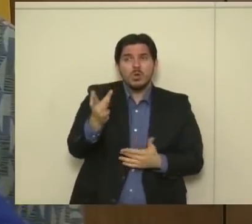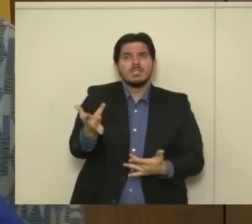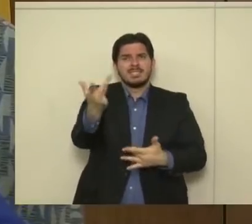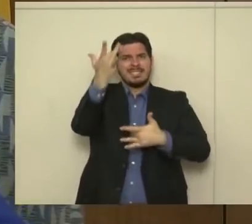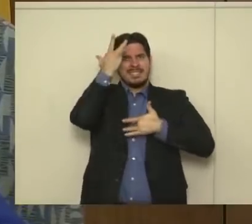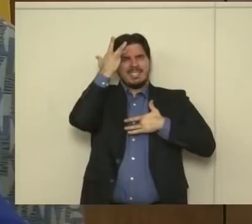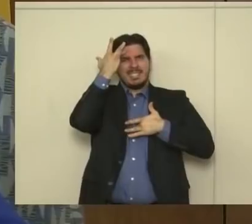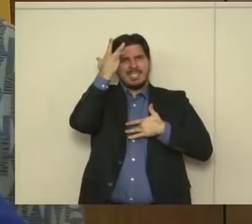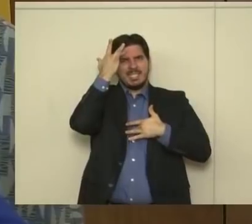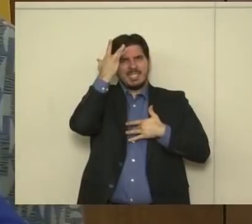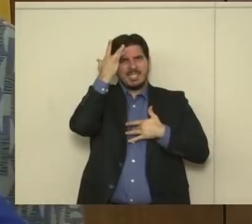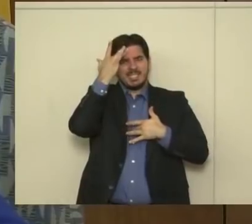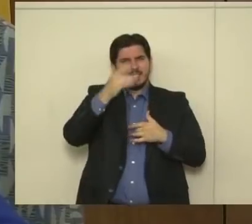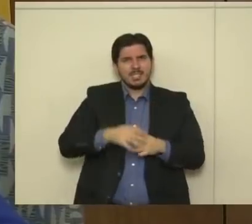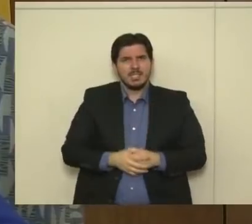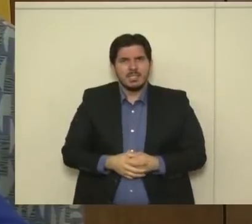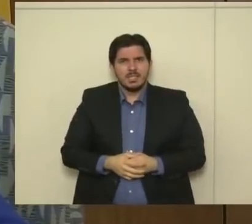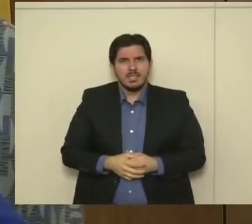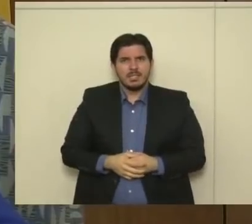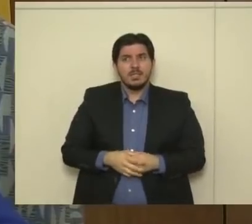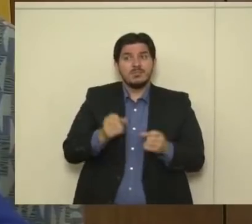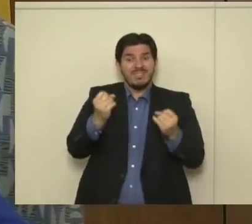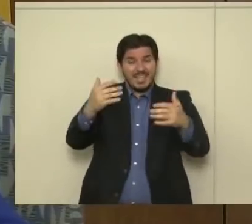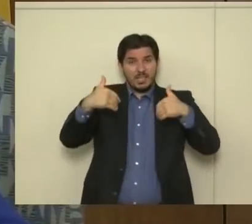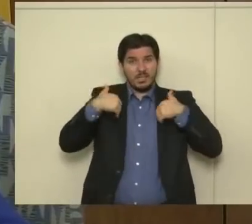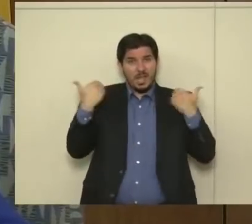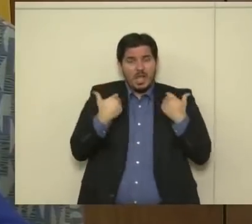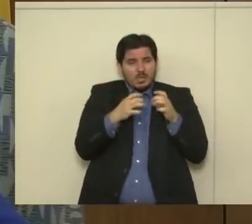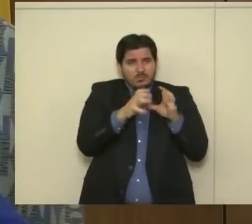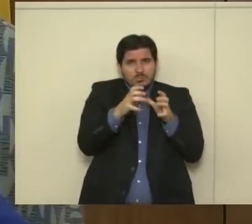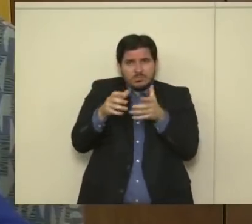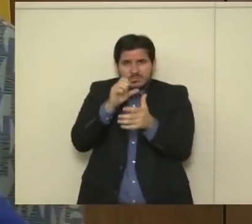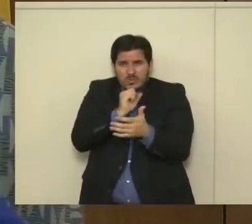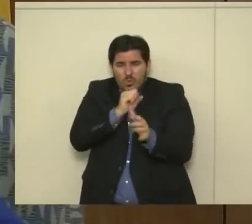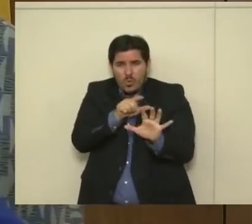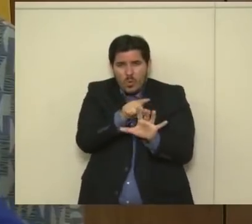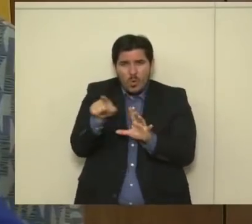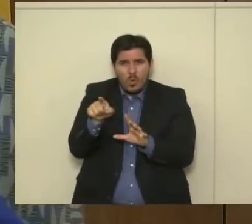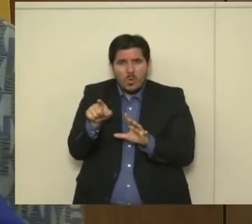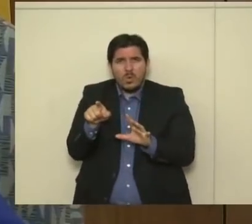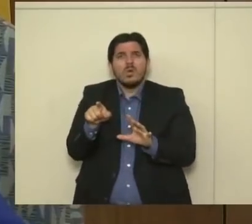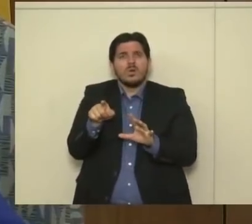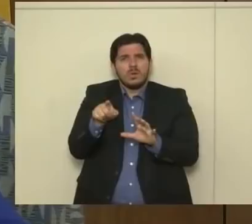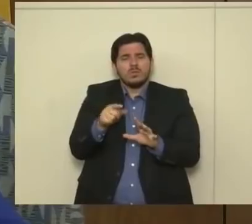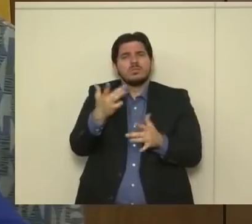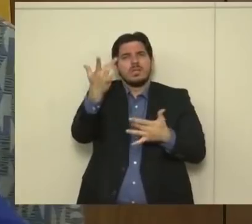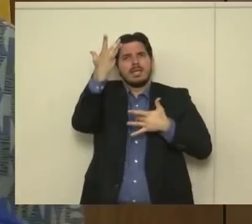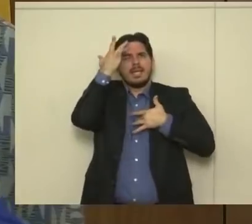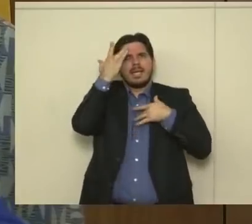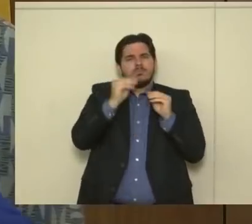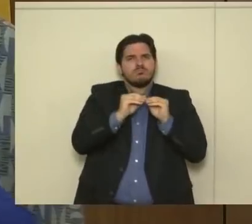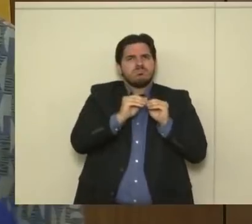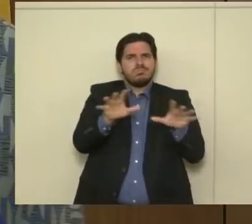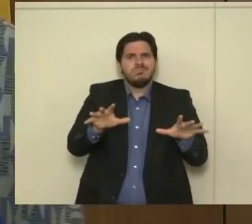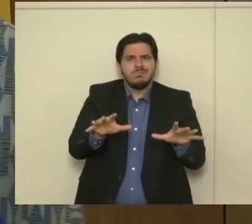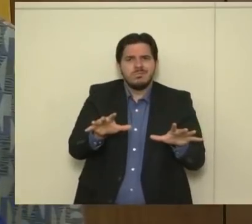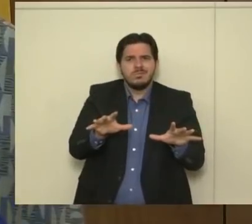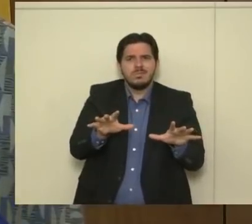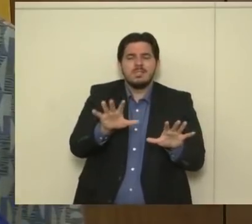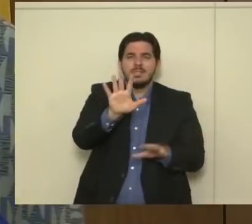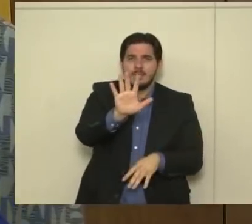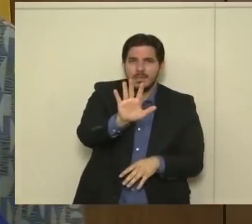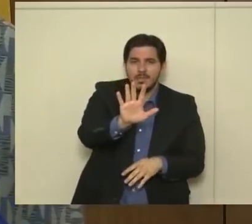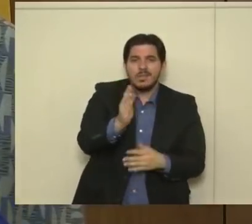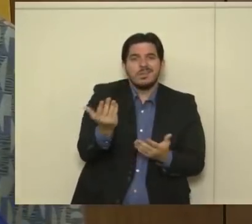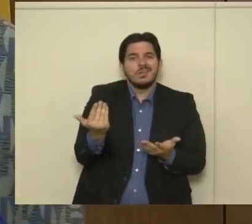seeing far too many younger people who are also contracting the virus, who I also want to just say,